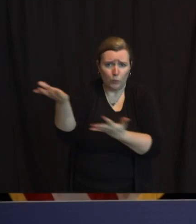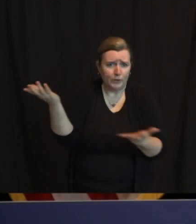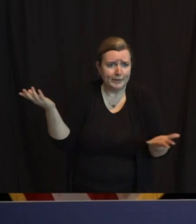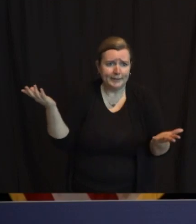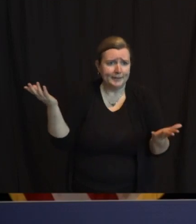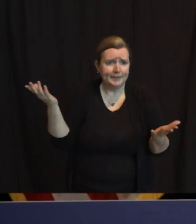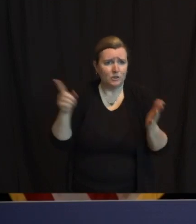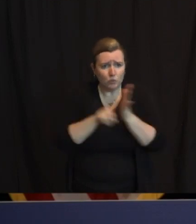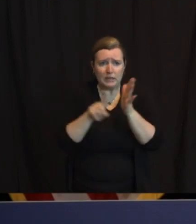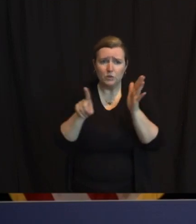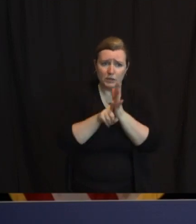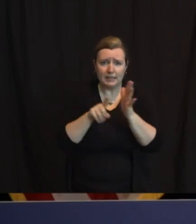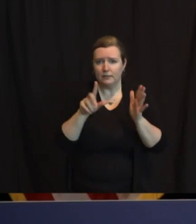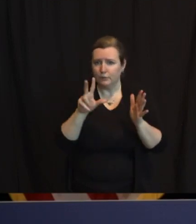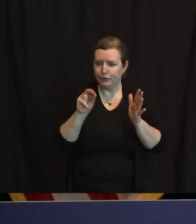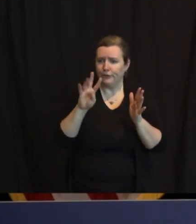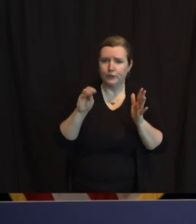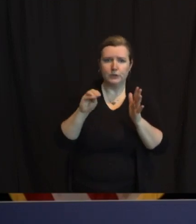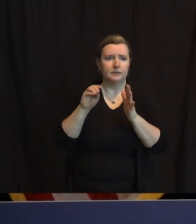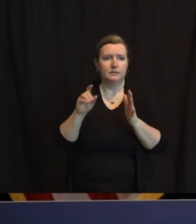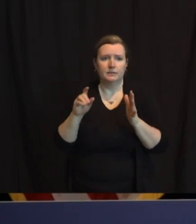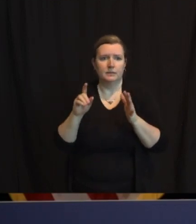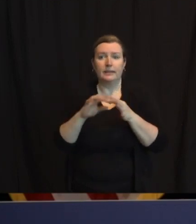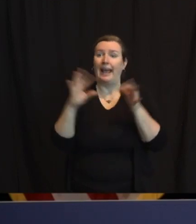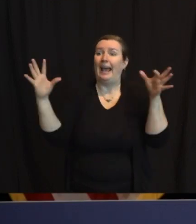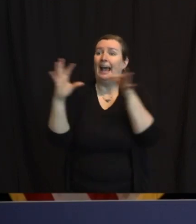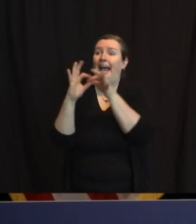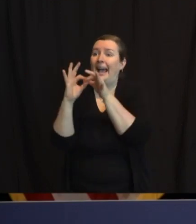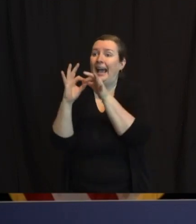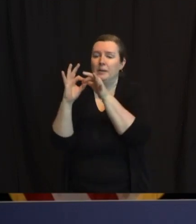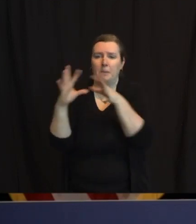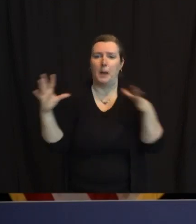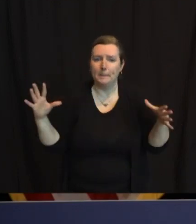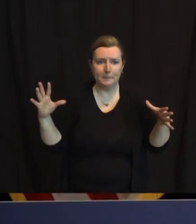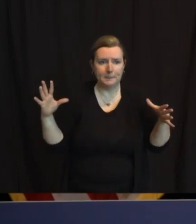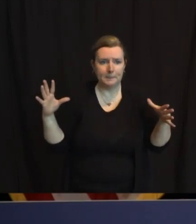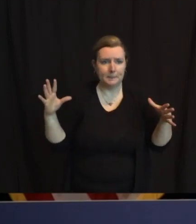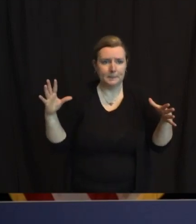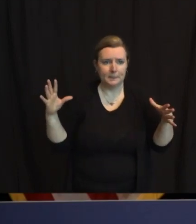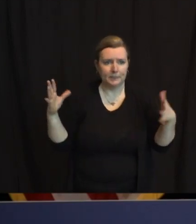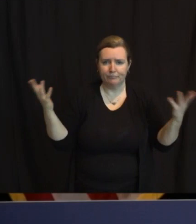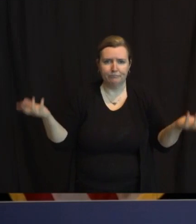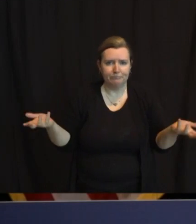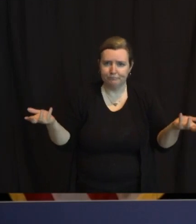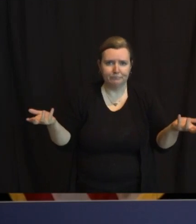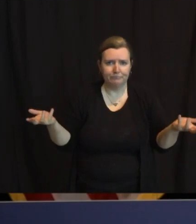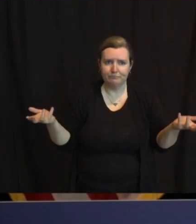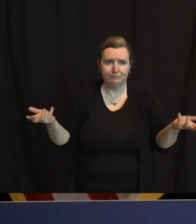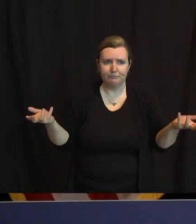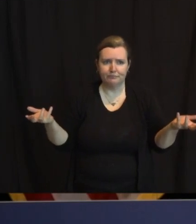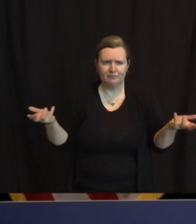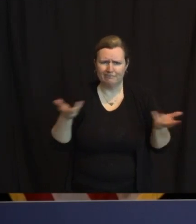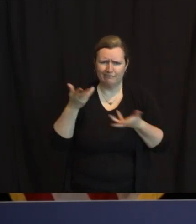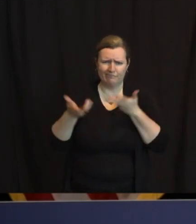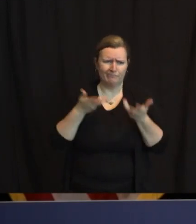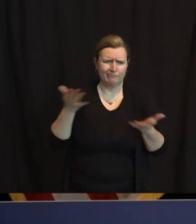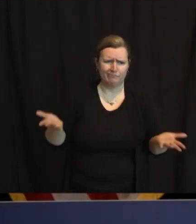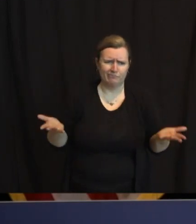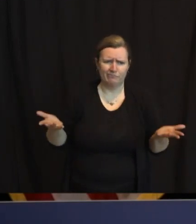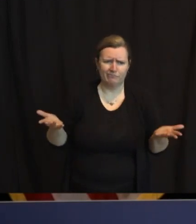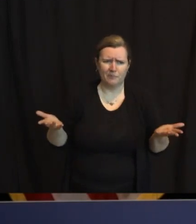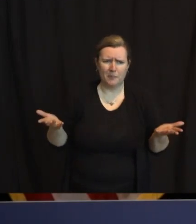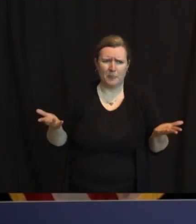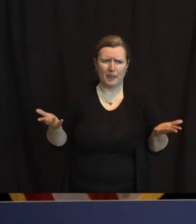we've been told, and then the line disconnects. Is this just simply a case of it's too huge